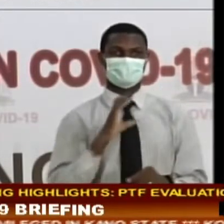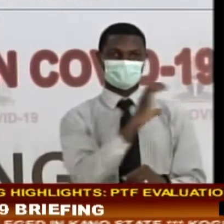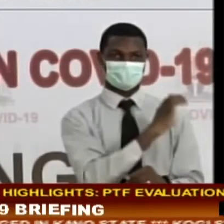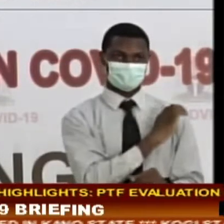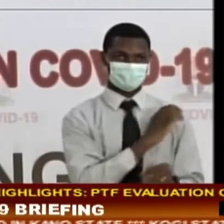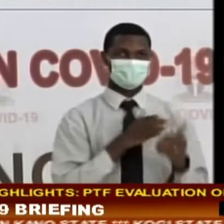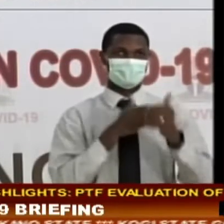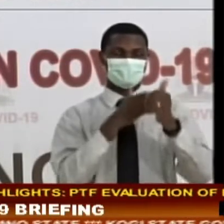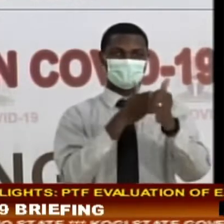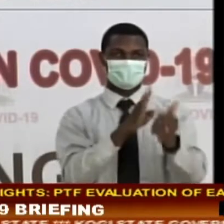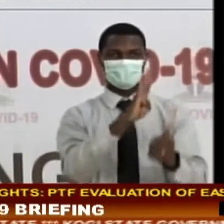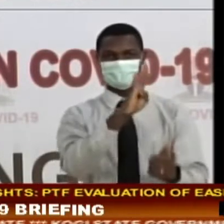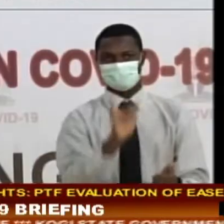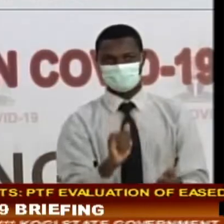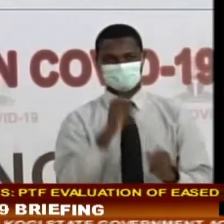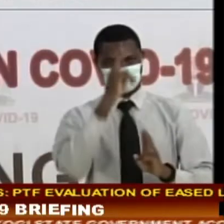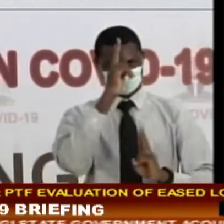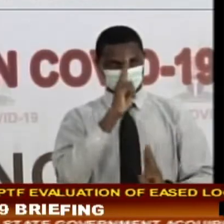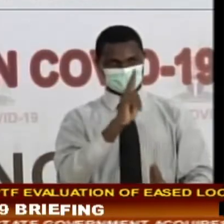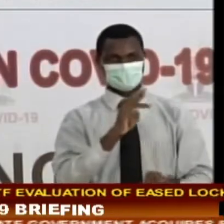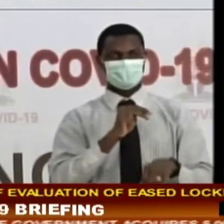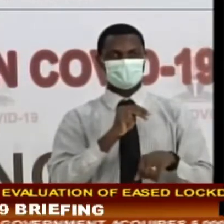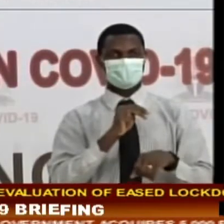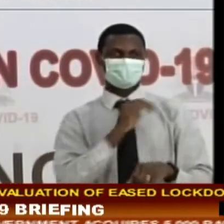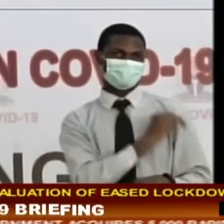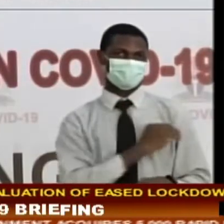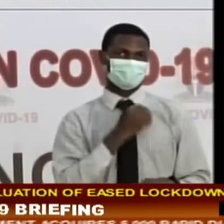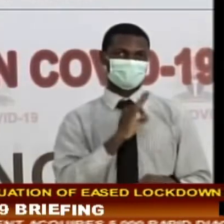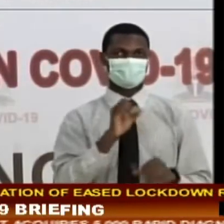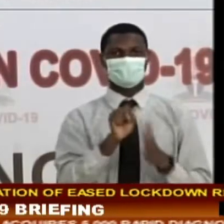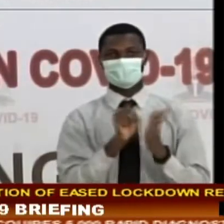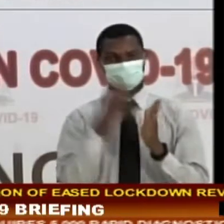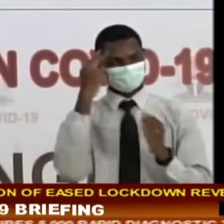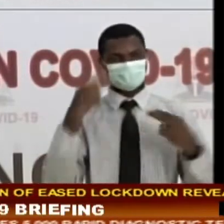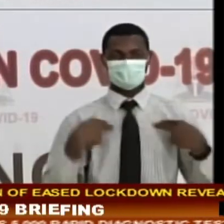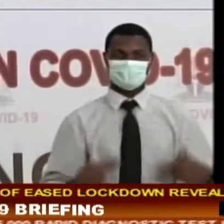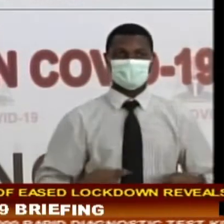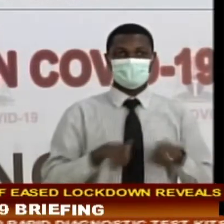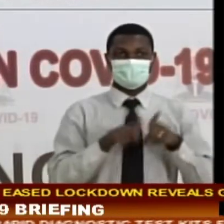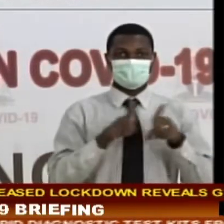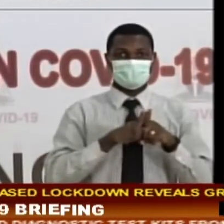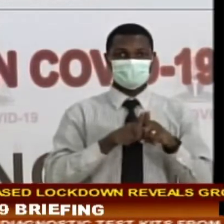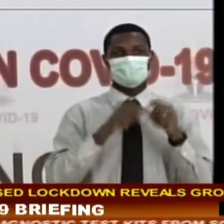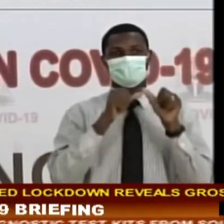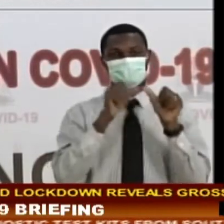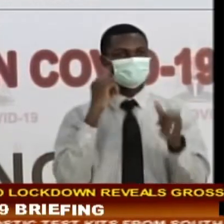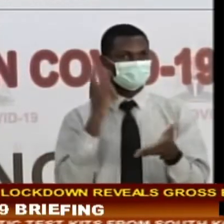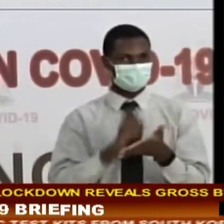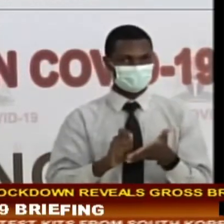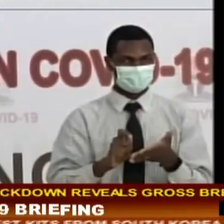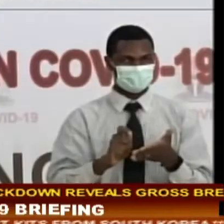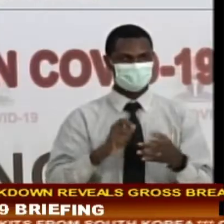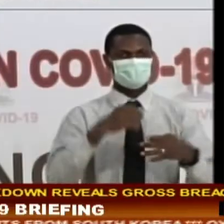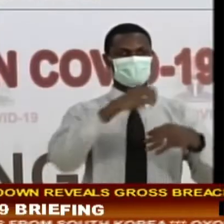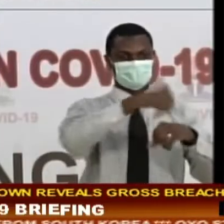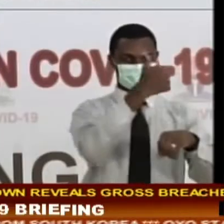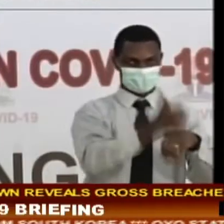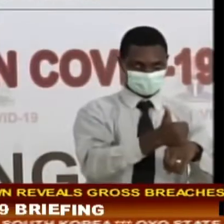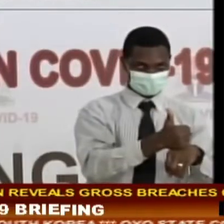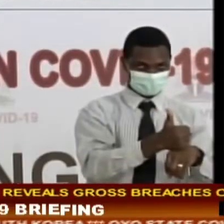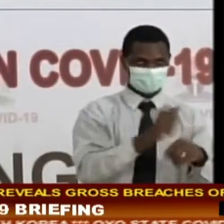State for health and including the permanent secretaries of both Ministries was created